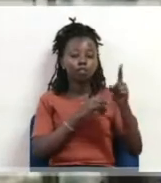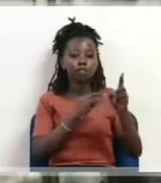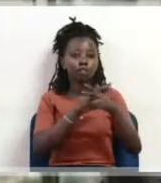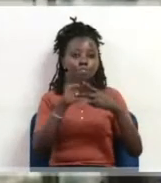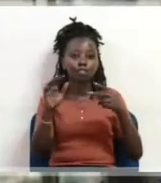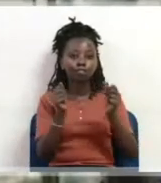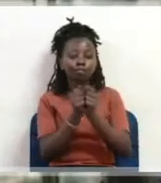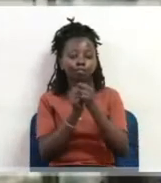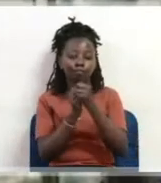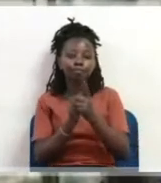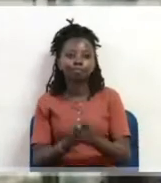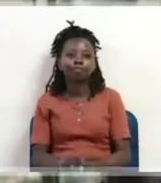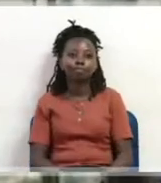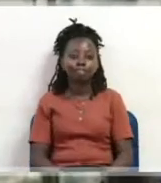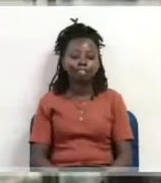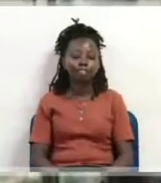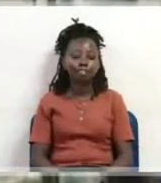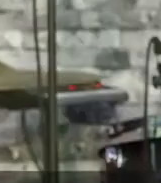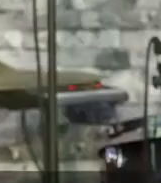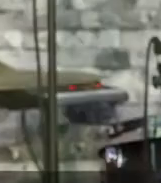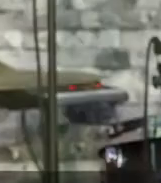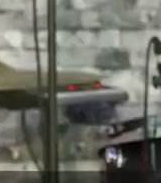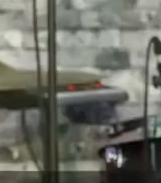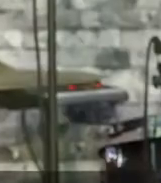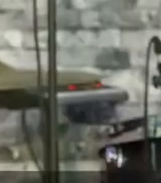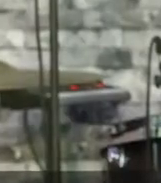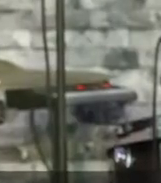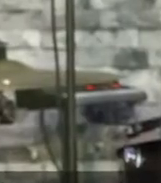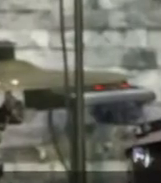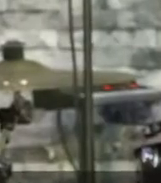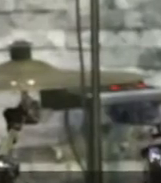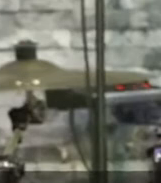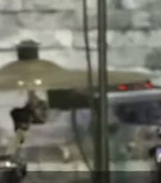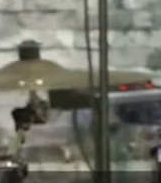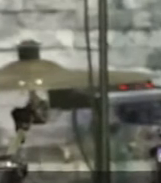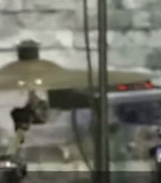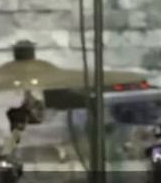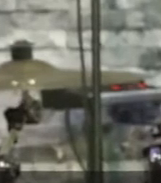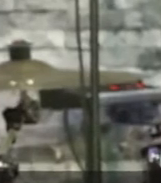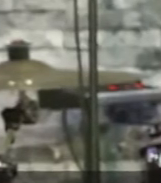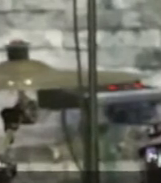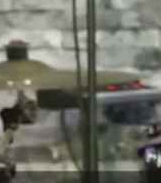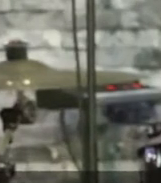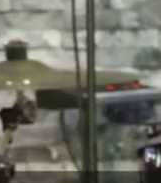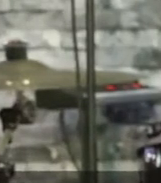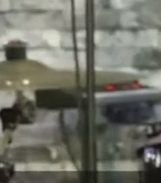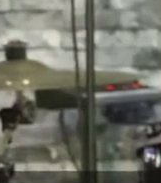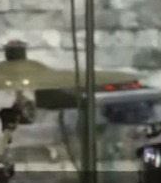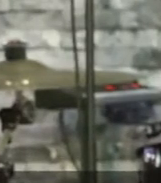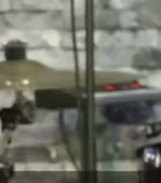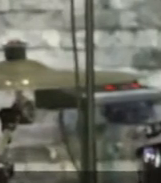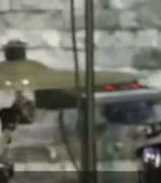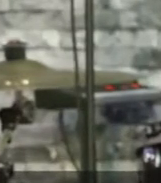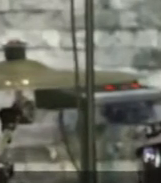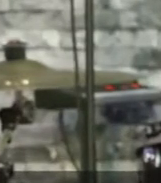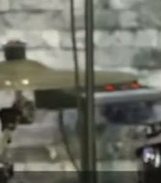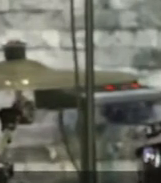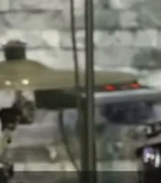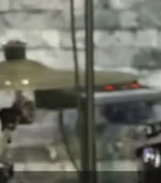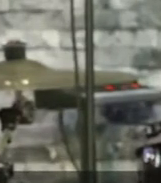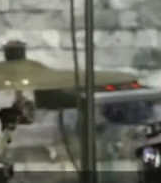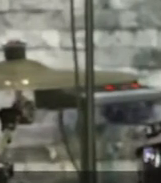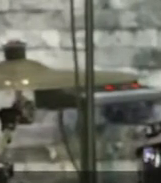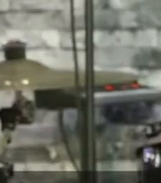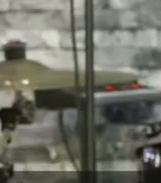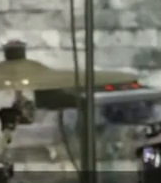Moreover, Manasseh shed innocent blood. Very, very innocent blood, till he